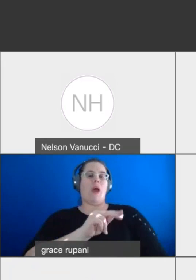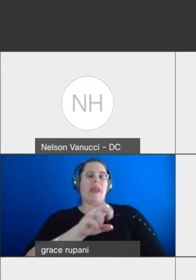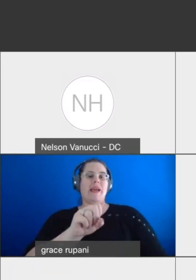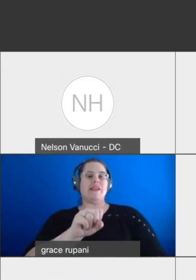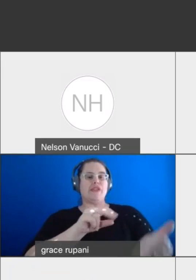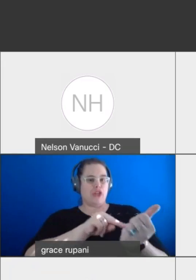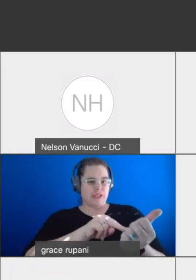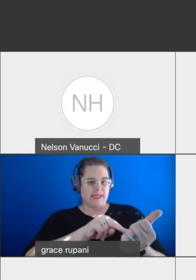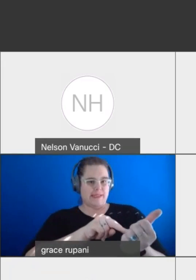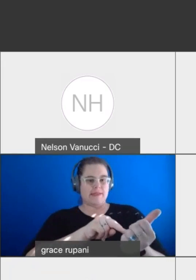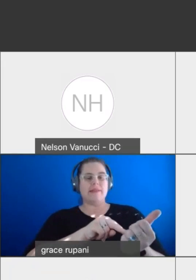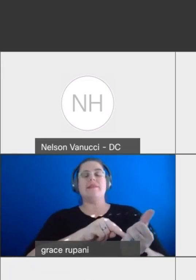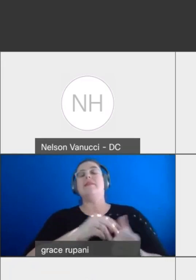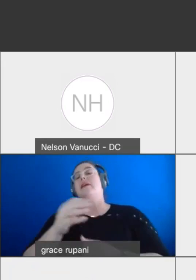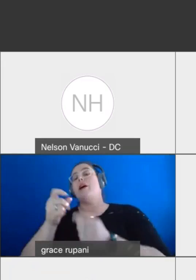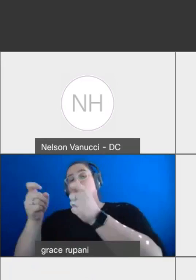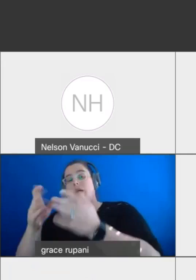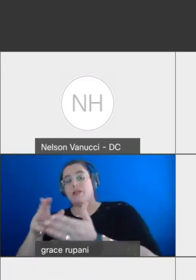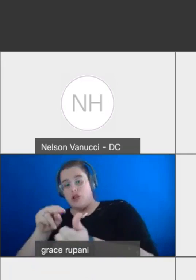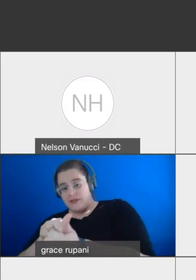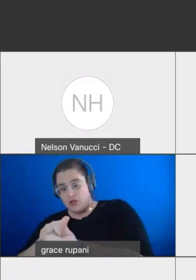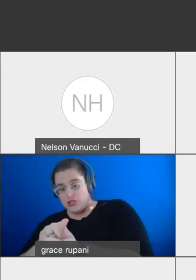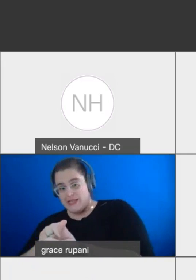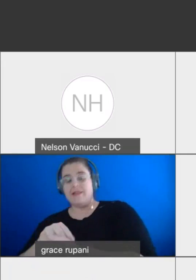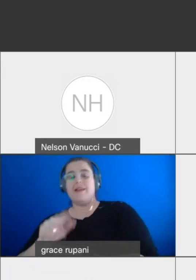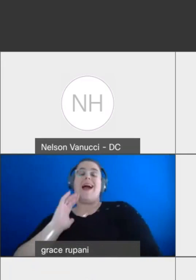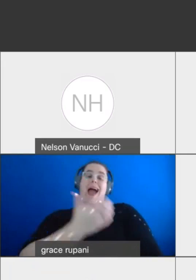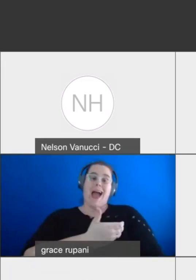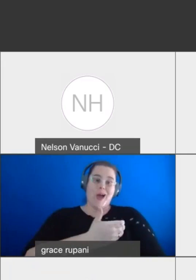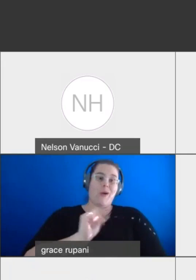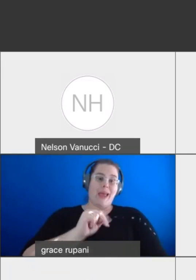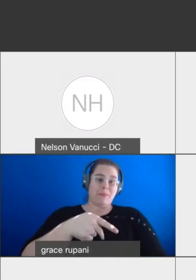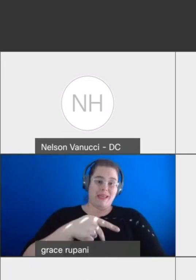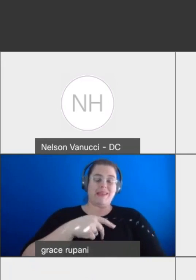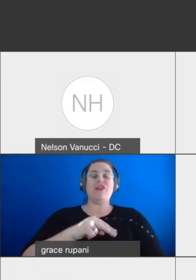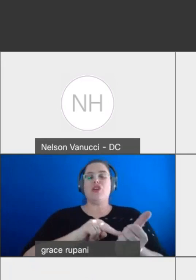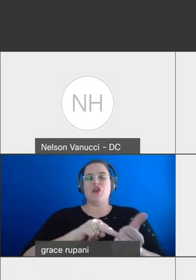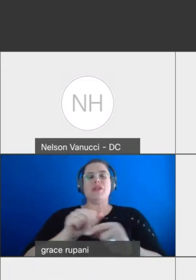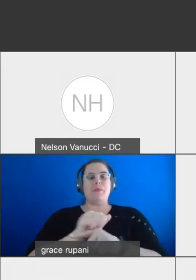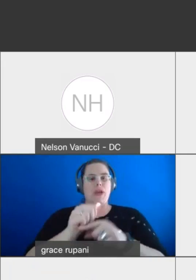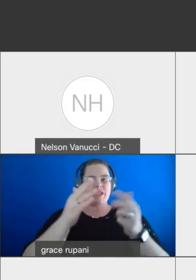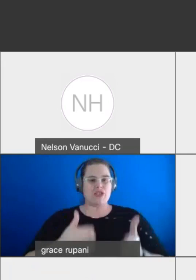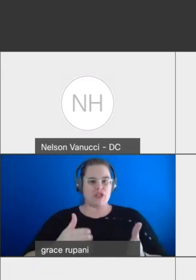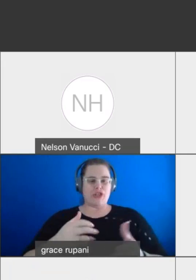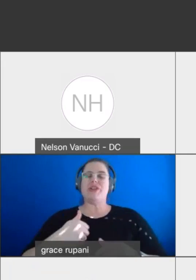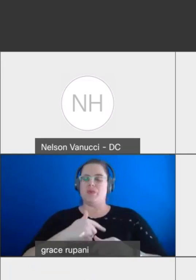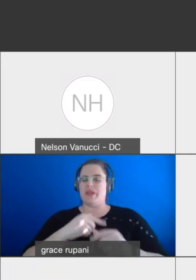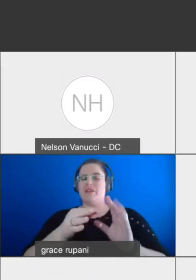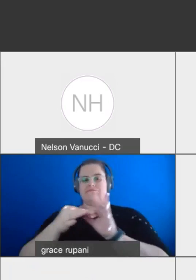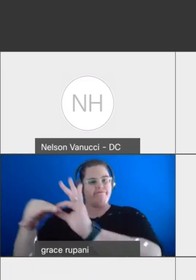directors of nursing, as well as our nurse practitioners, because they're also looking at people who